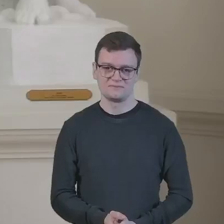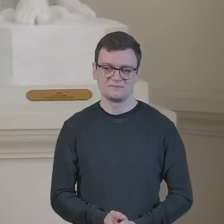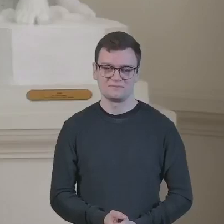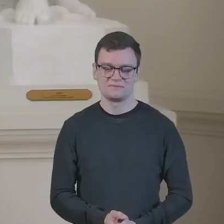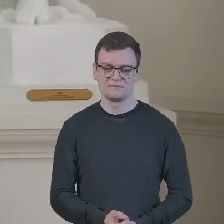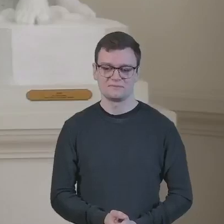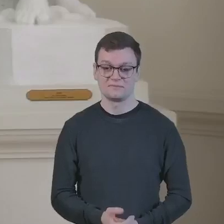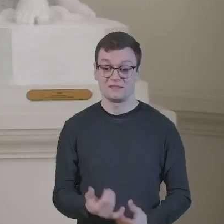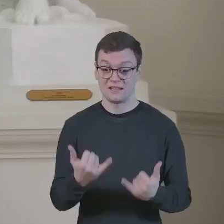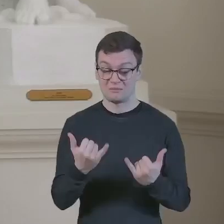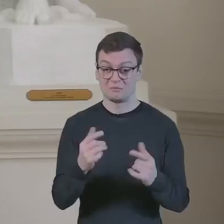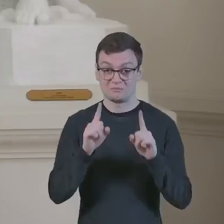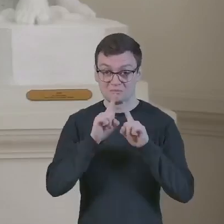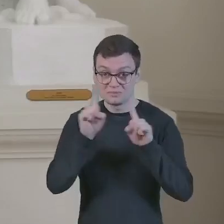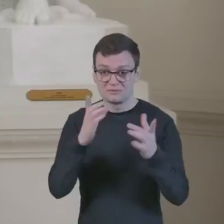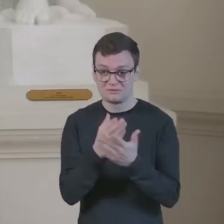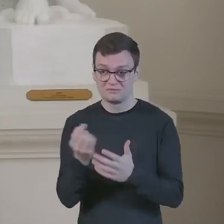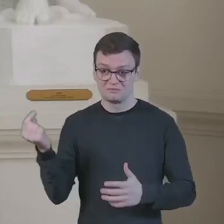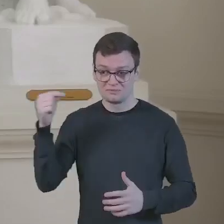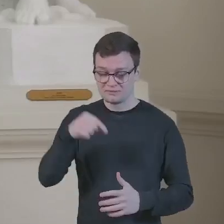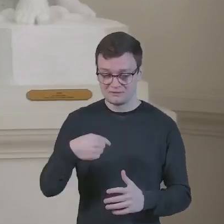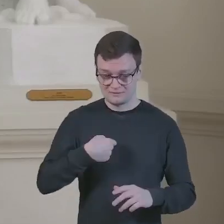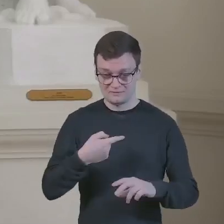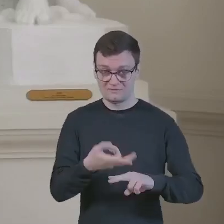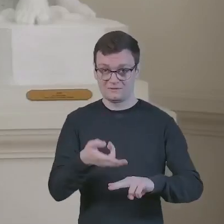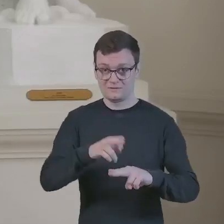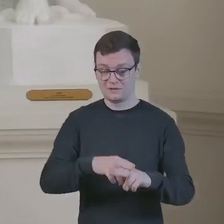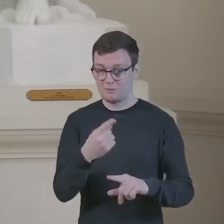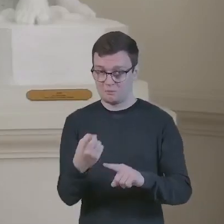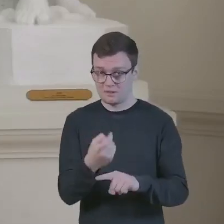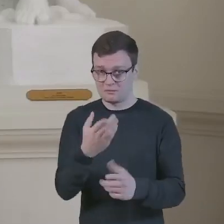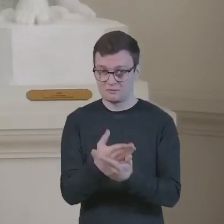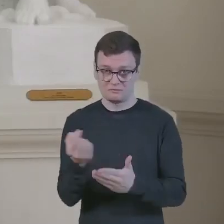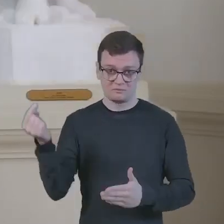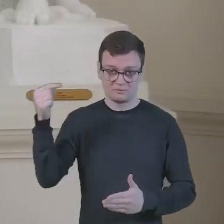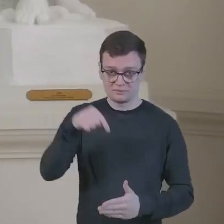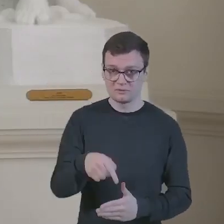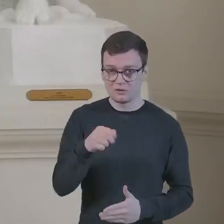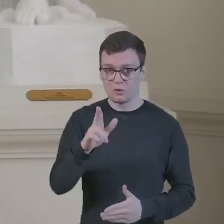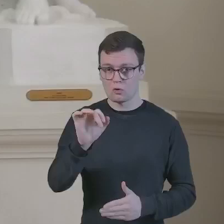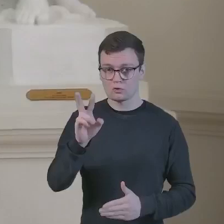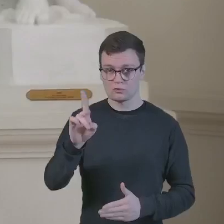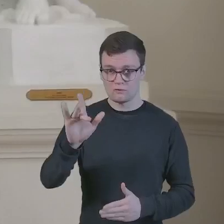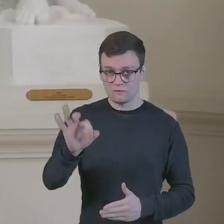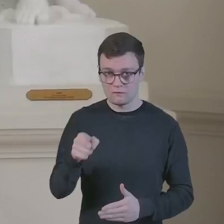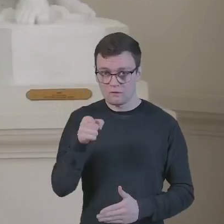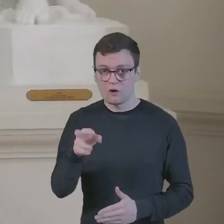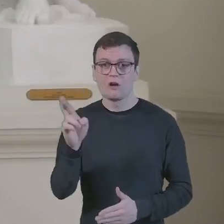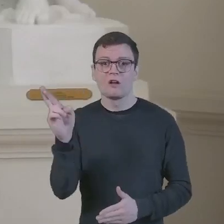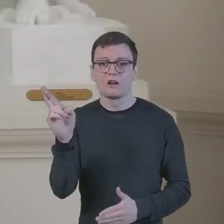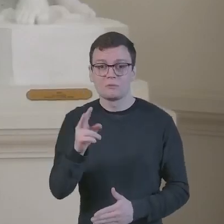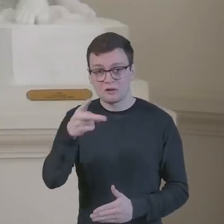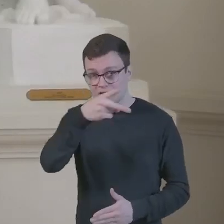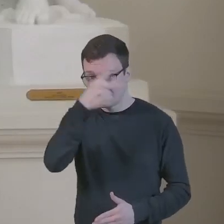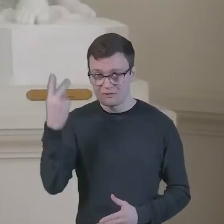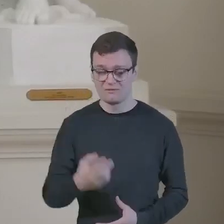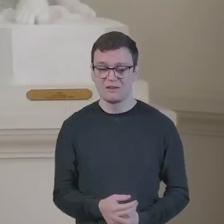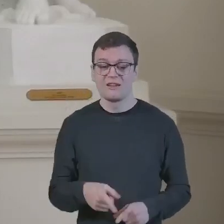special for us because it marks my first visit as President of the Republic of Kosovo to Lithuania. But also this